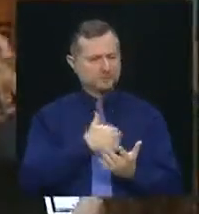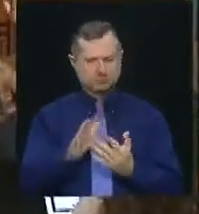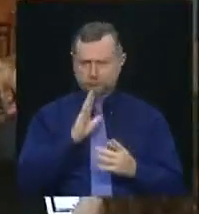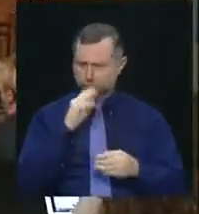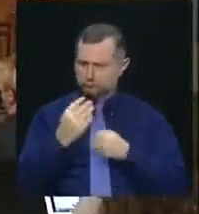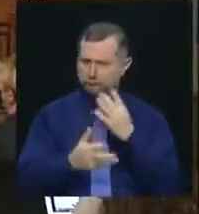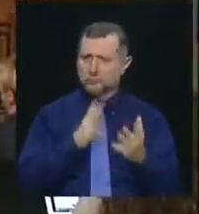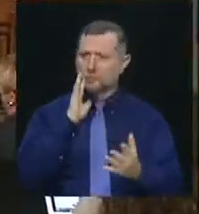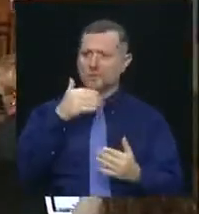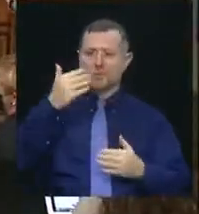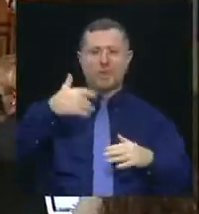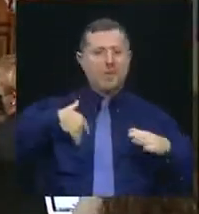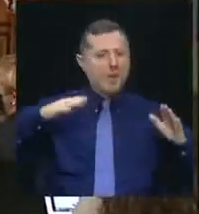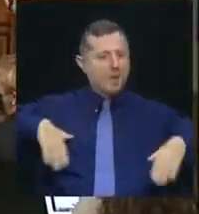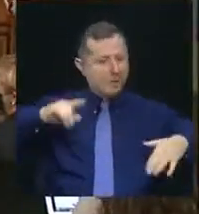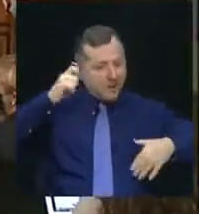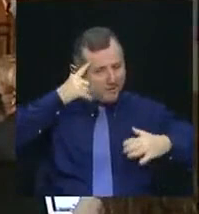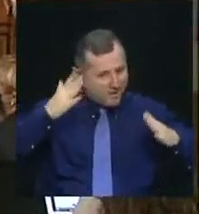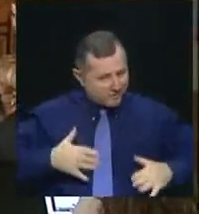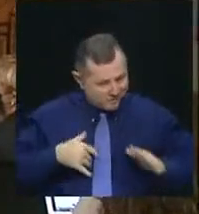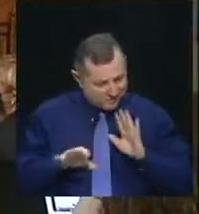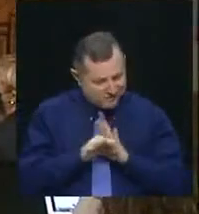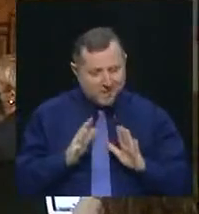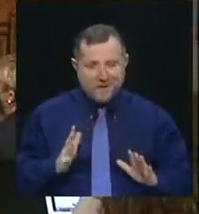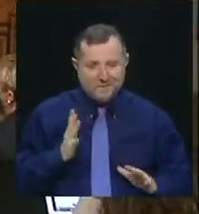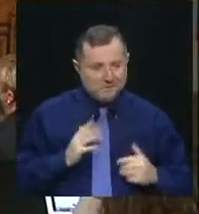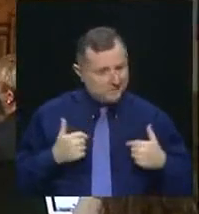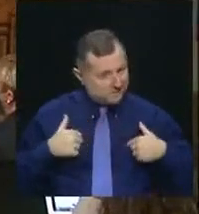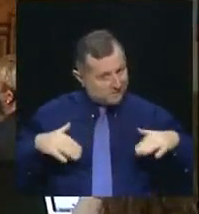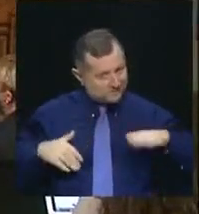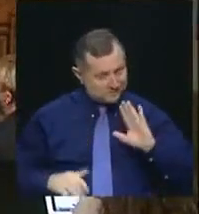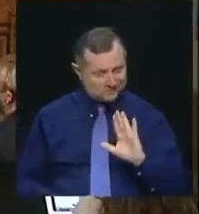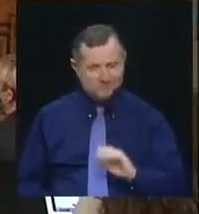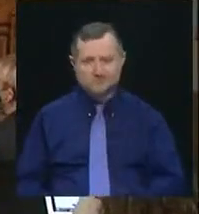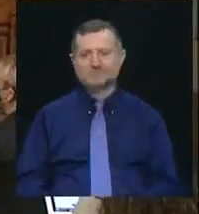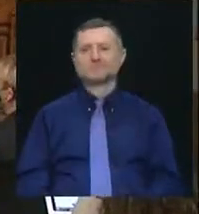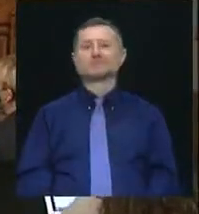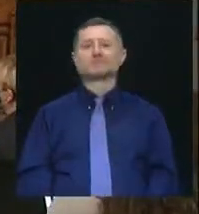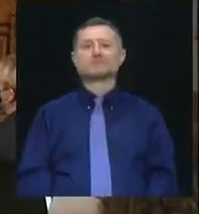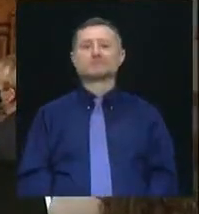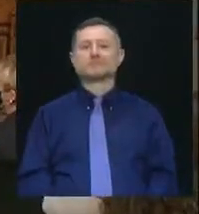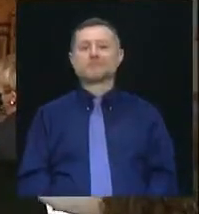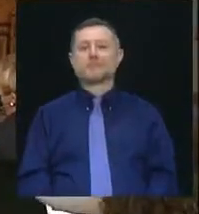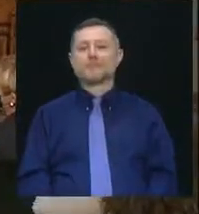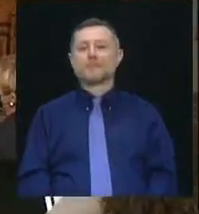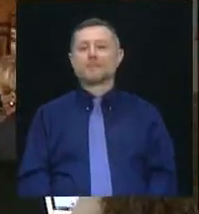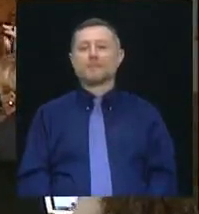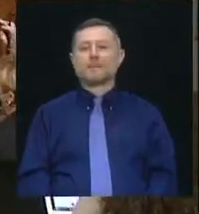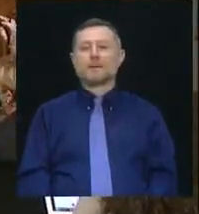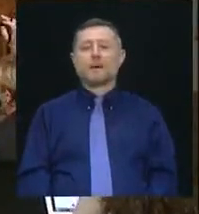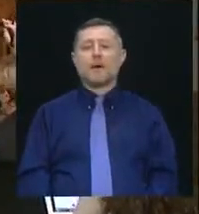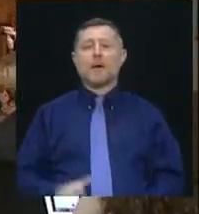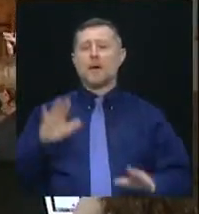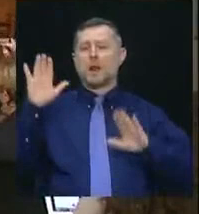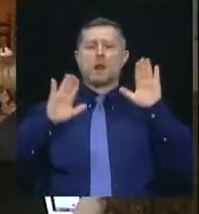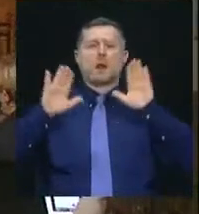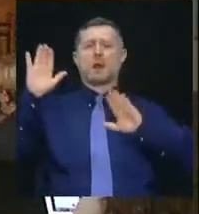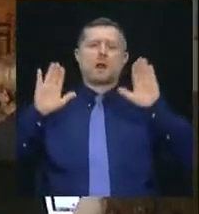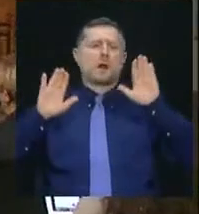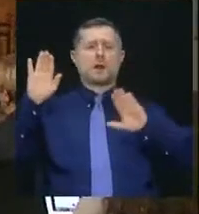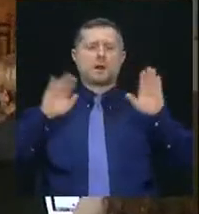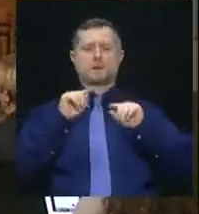Governor, you're going to work, team. I want to, first